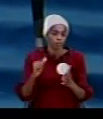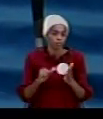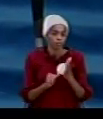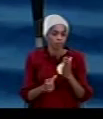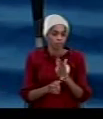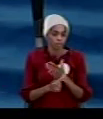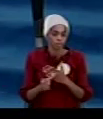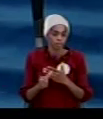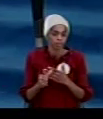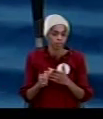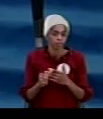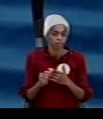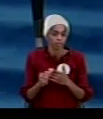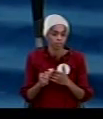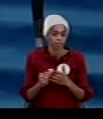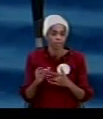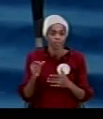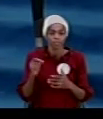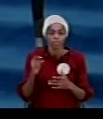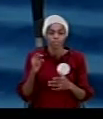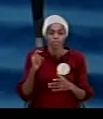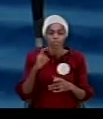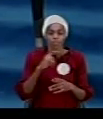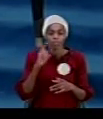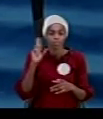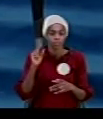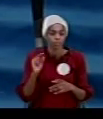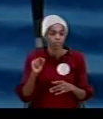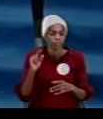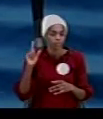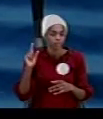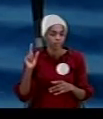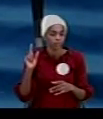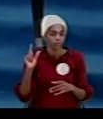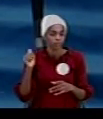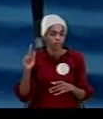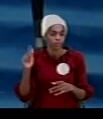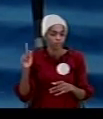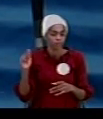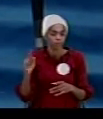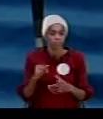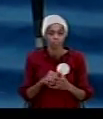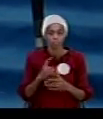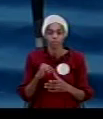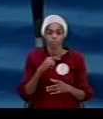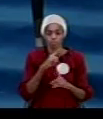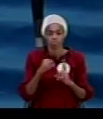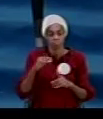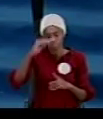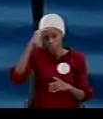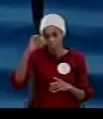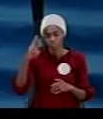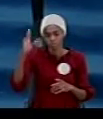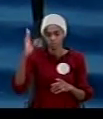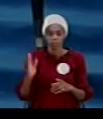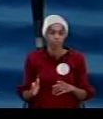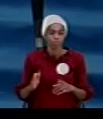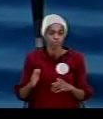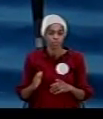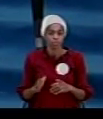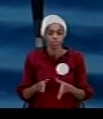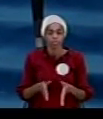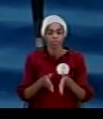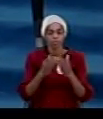issues. So I placed my hand on my chest. On the last amen, I heard a big heartbeat. I was